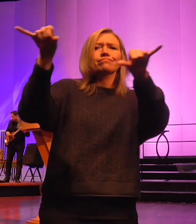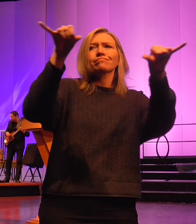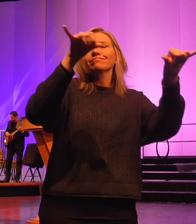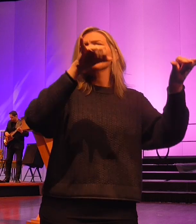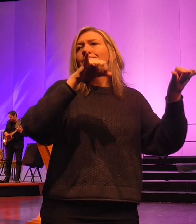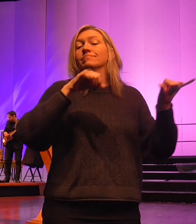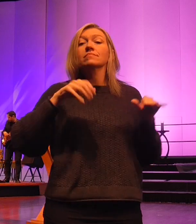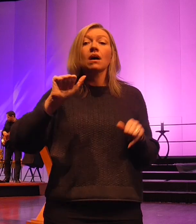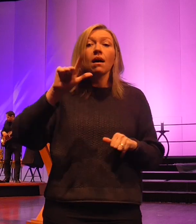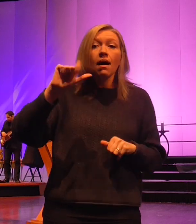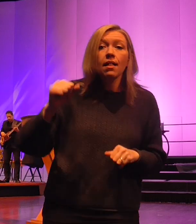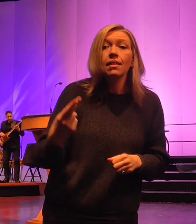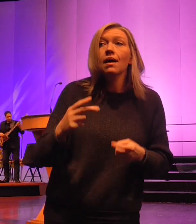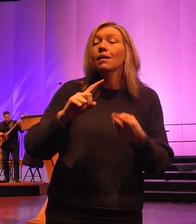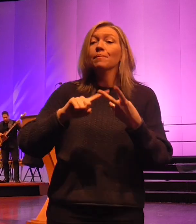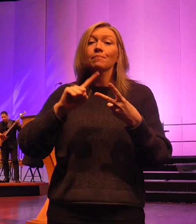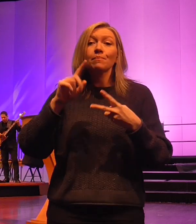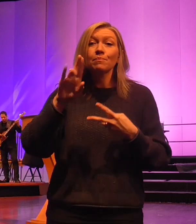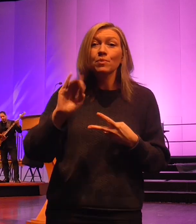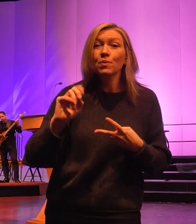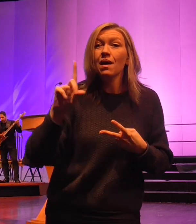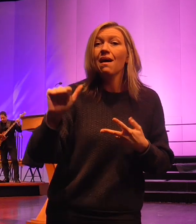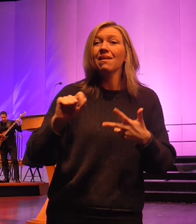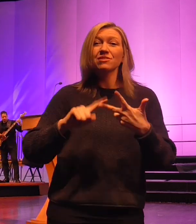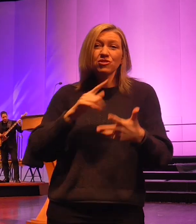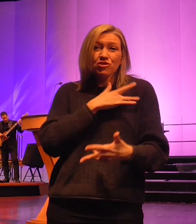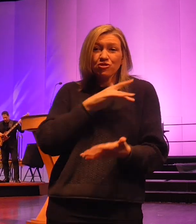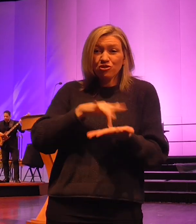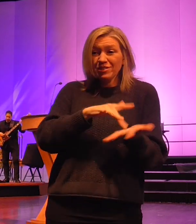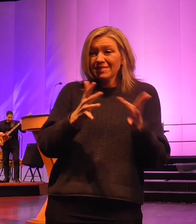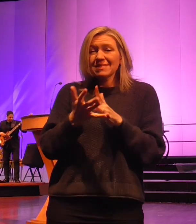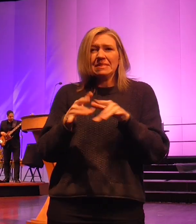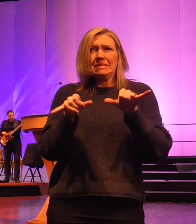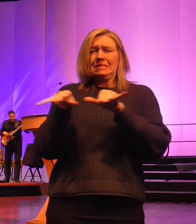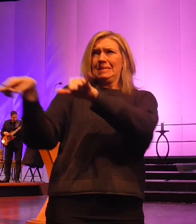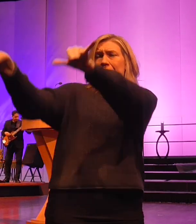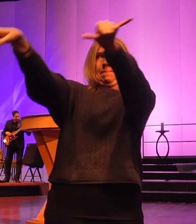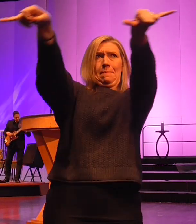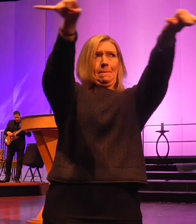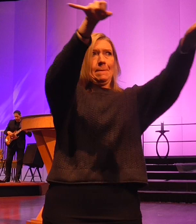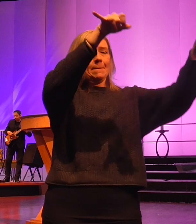Allah, Buddha, and Jesus are one in the same